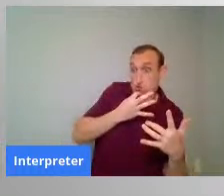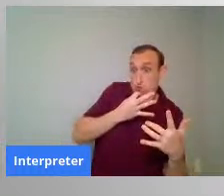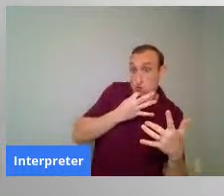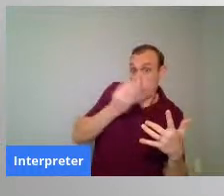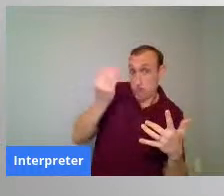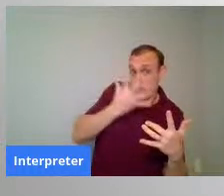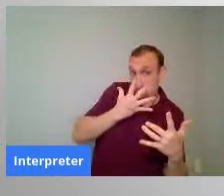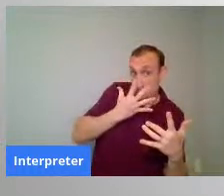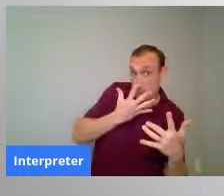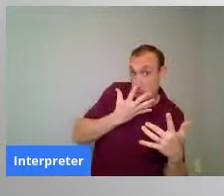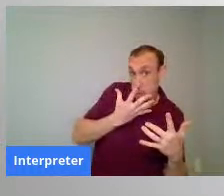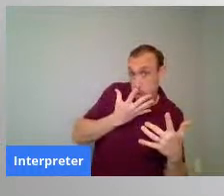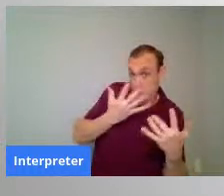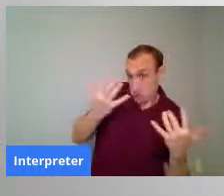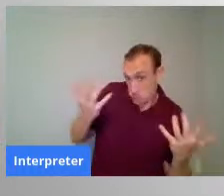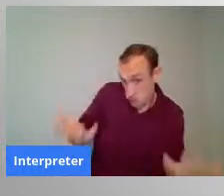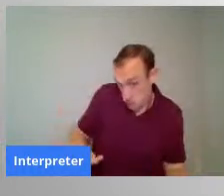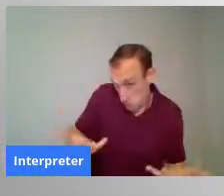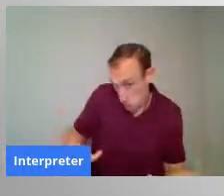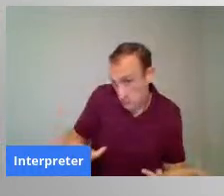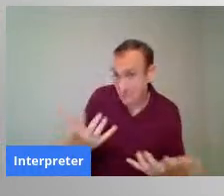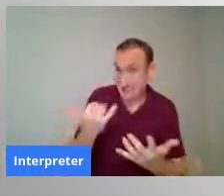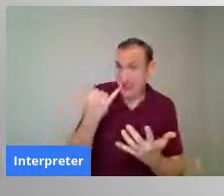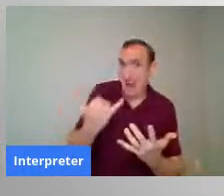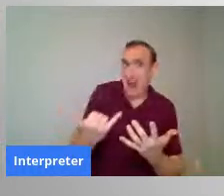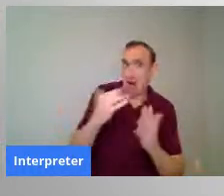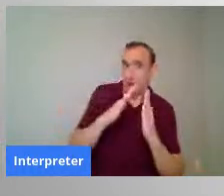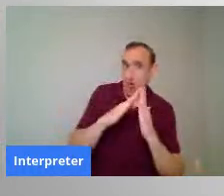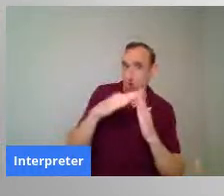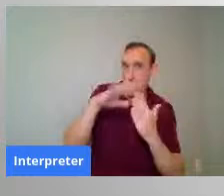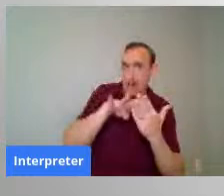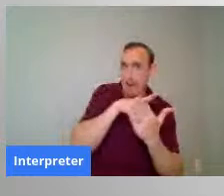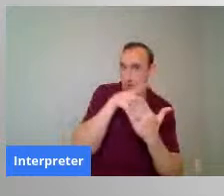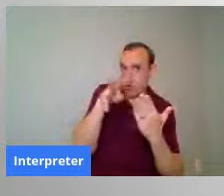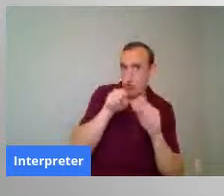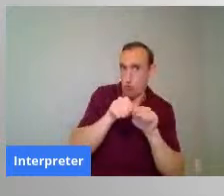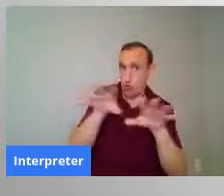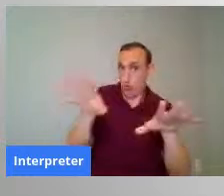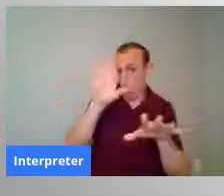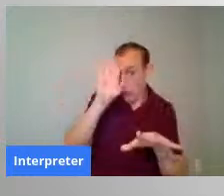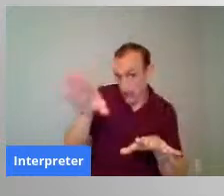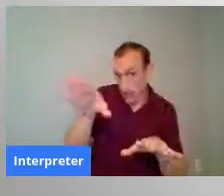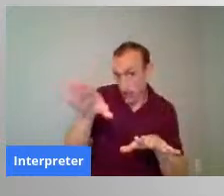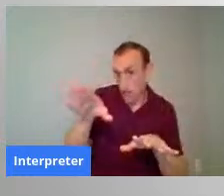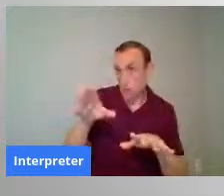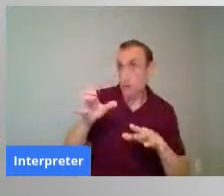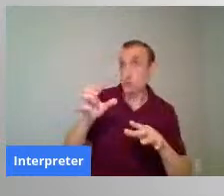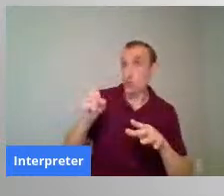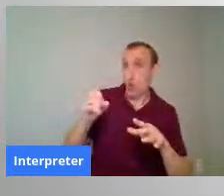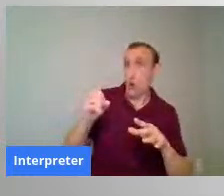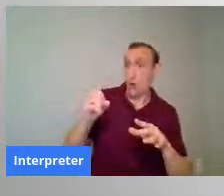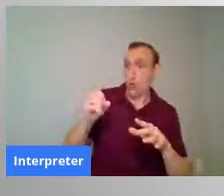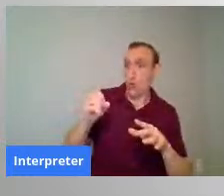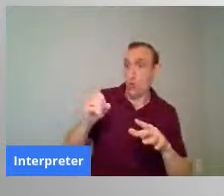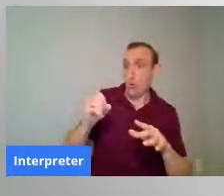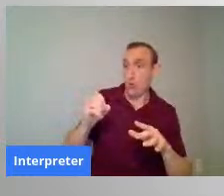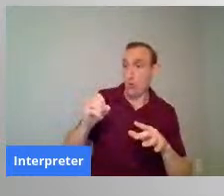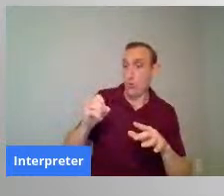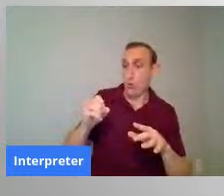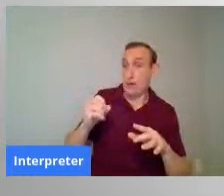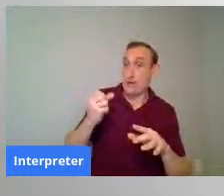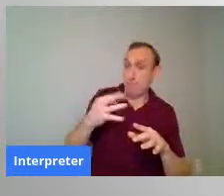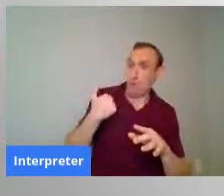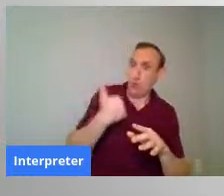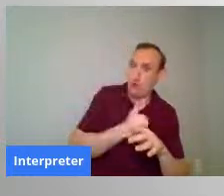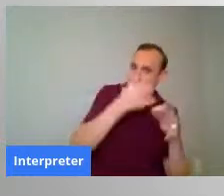out, as possible? Because it makes the sell for the calendar and all of these other things that are happening